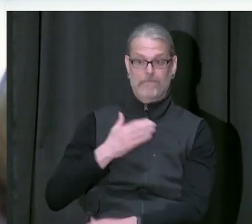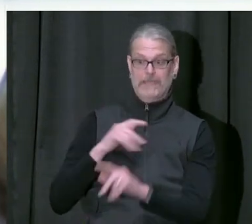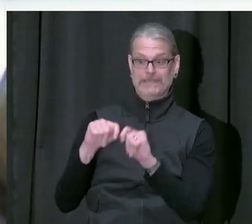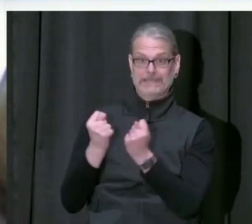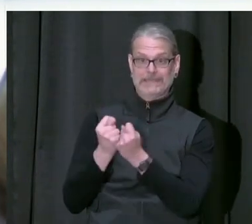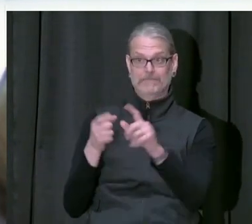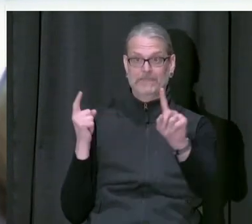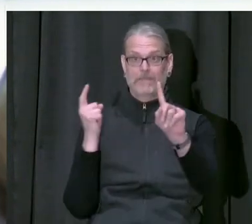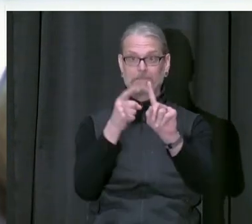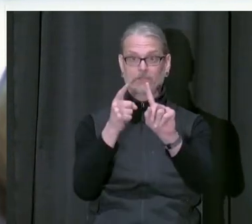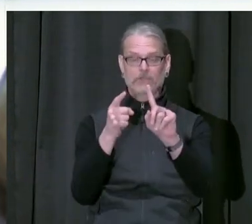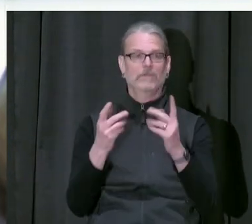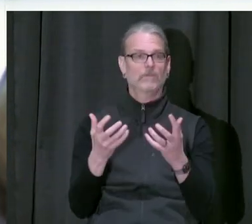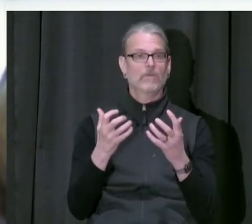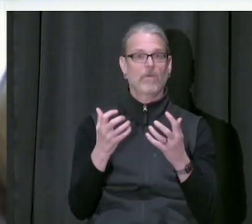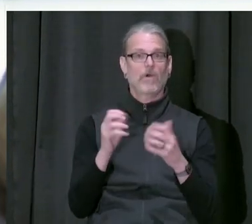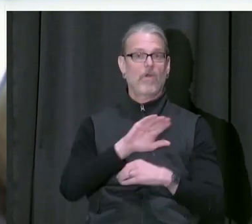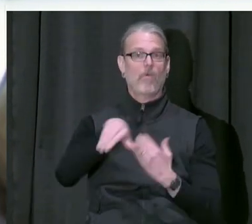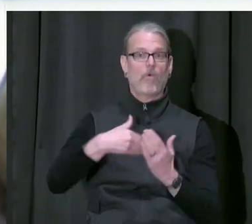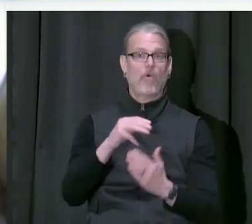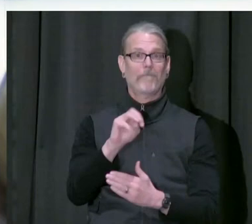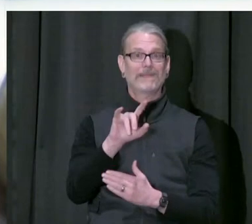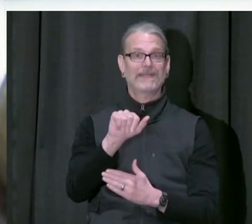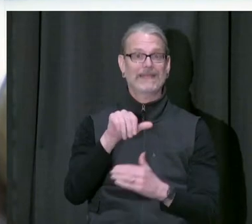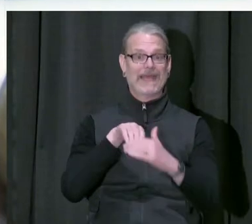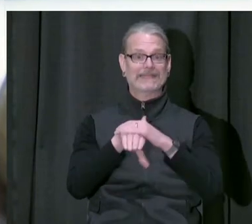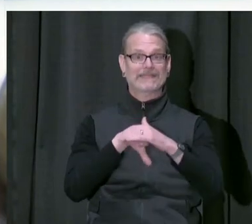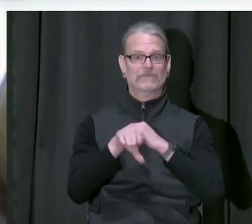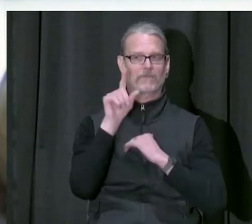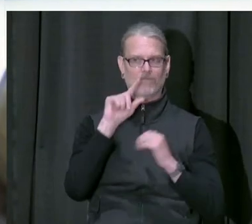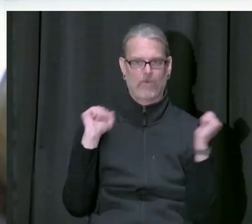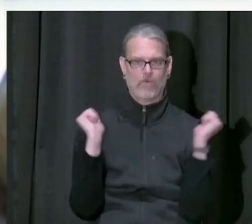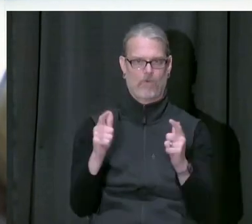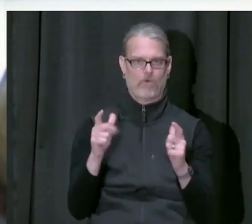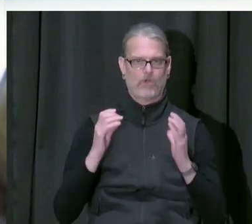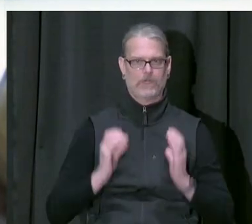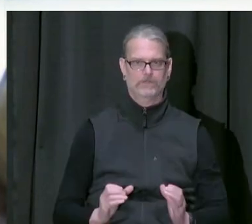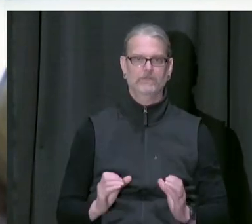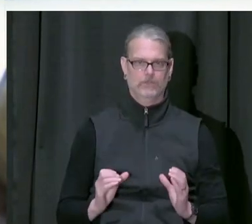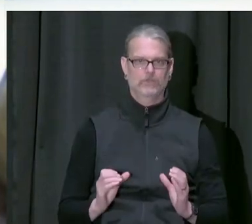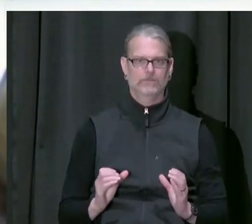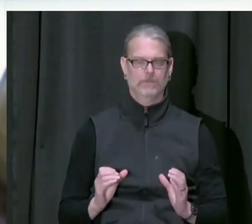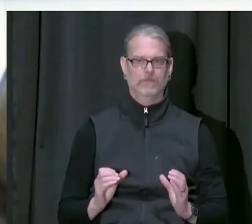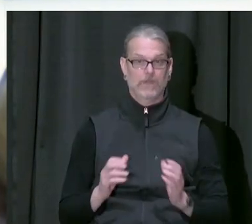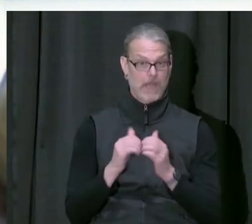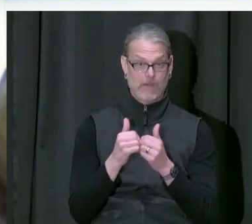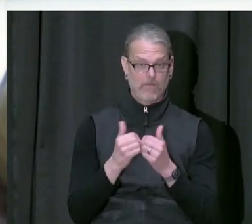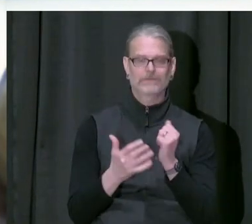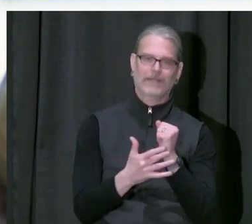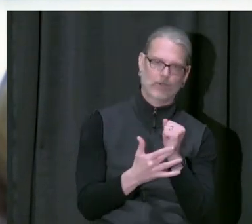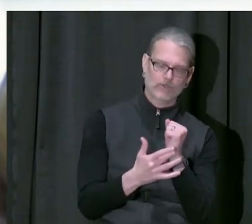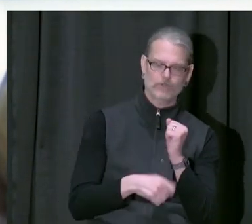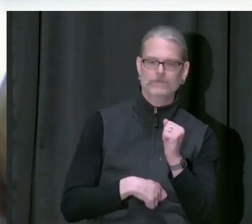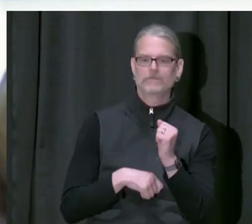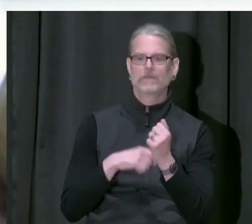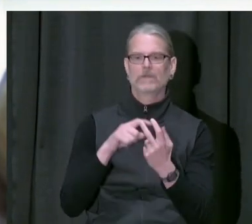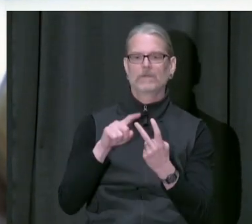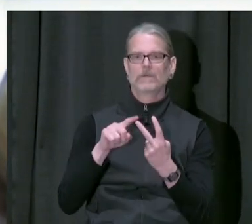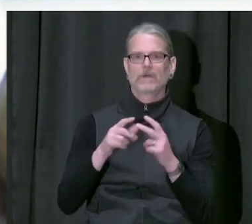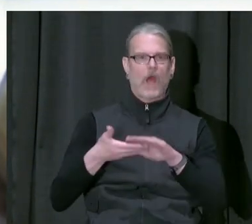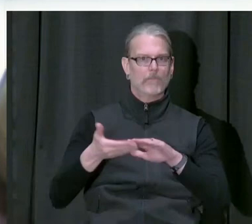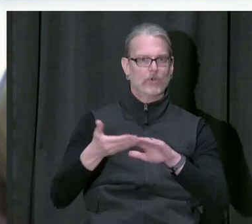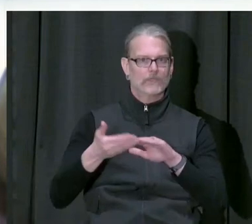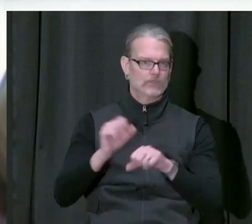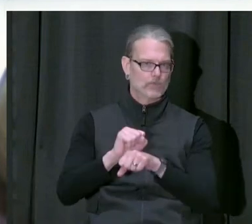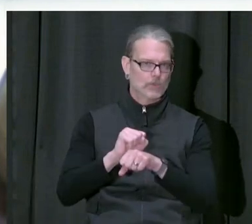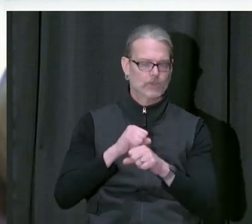make Prime Video more accessible for all customers. To be able to do that, we build technology and we build operational